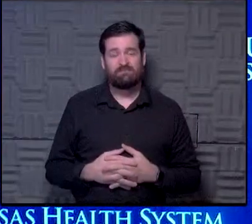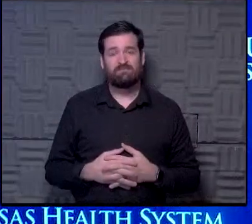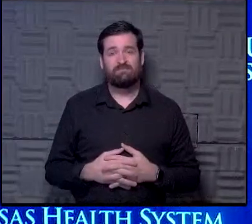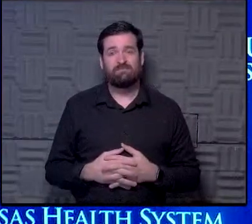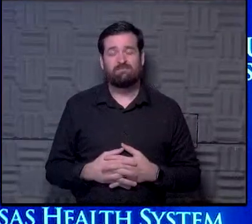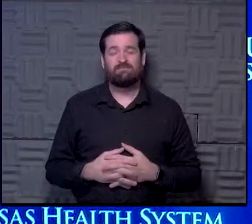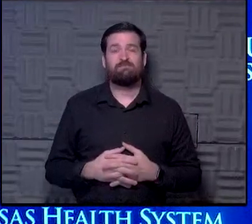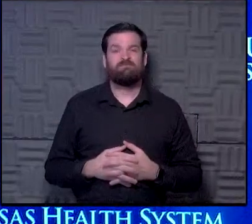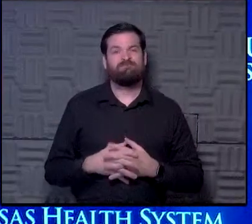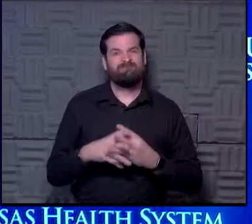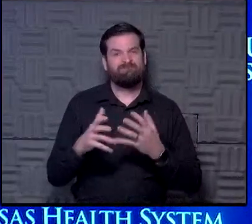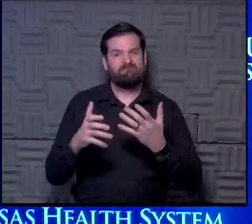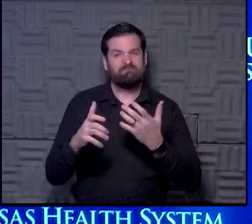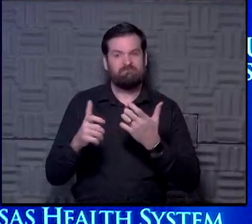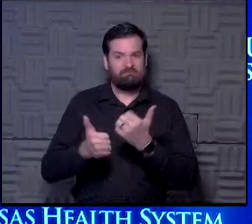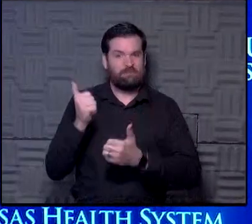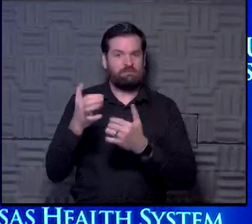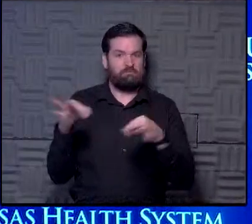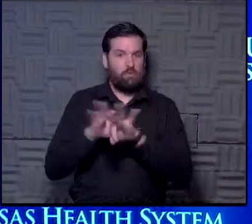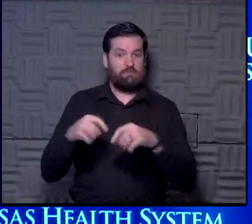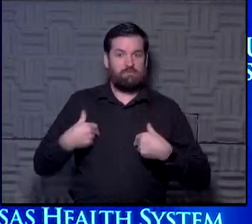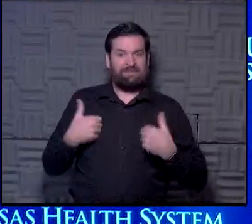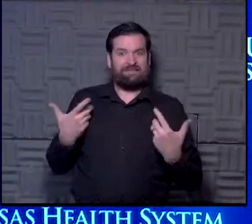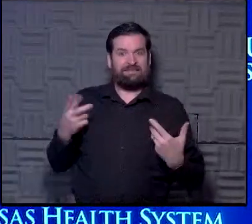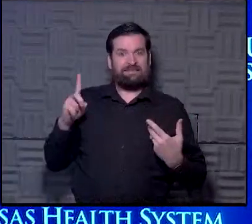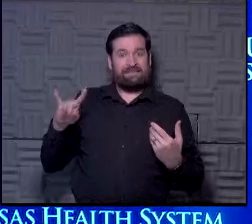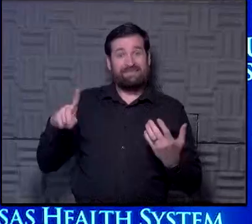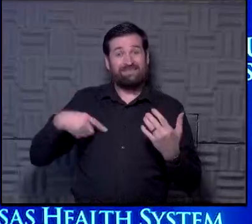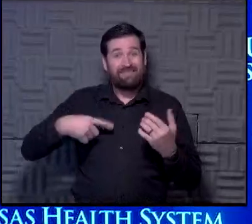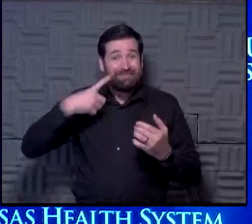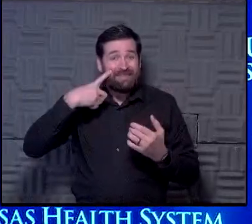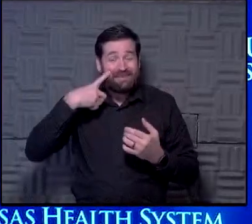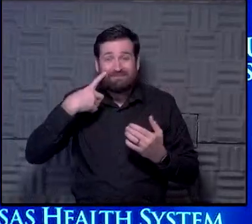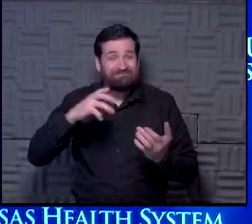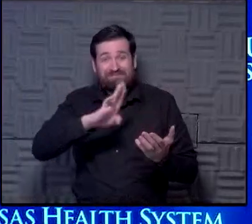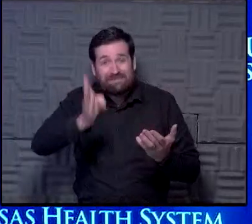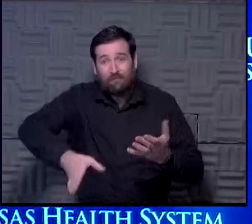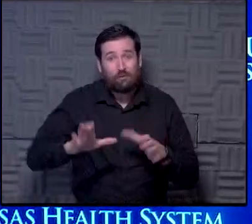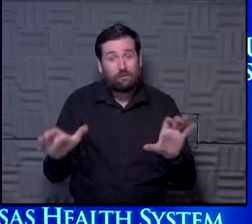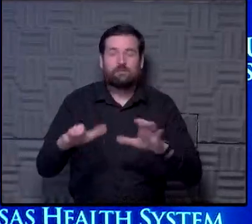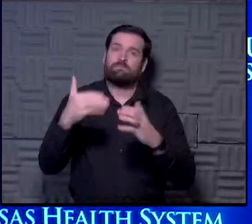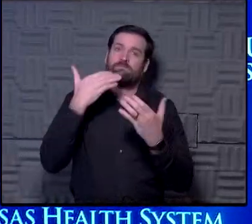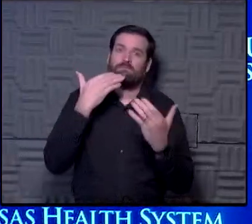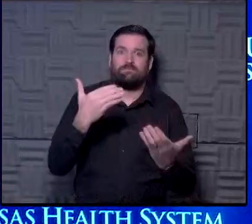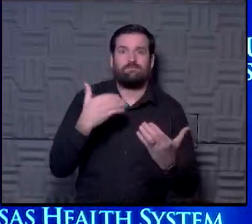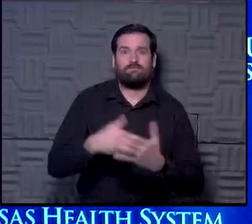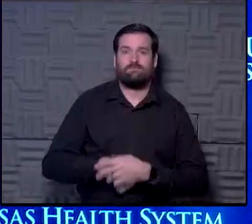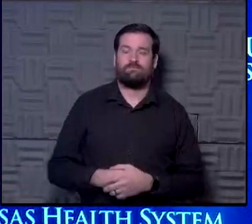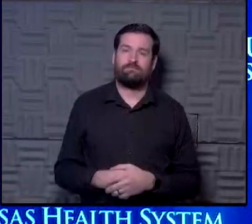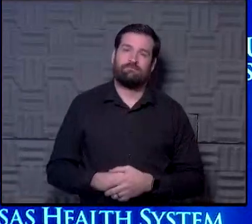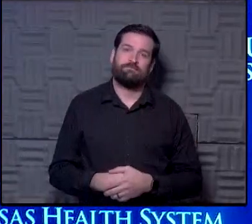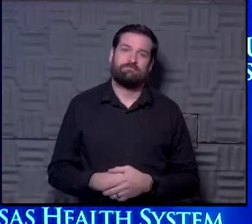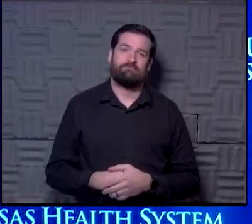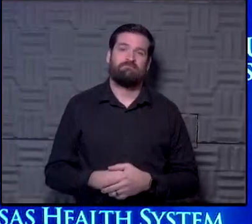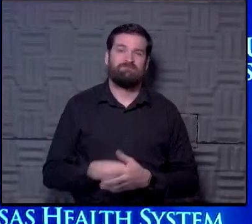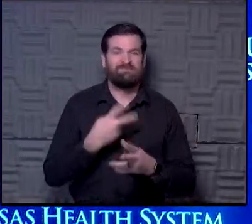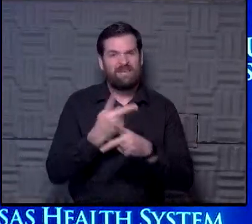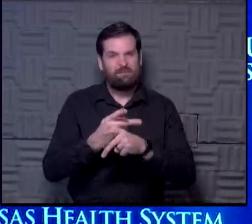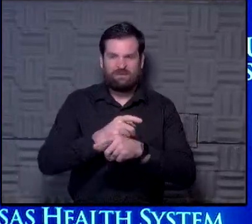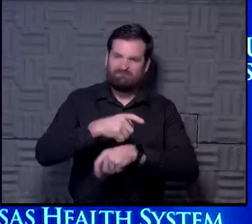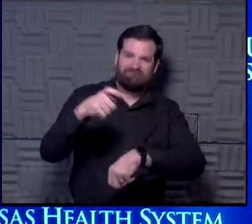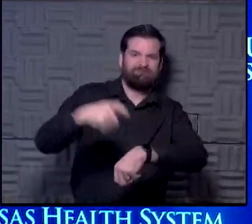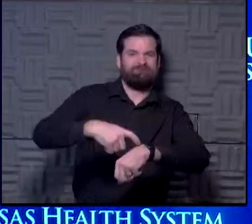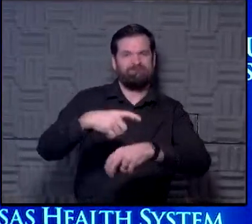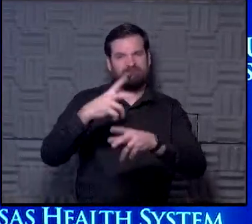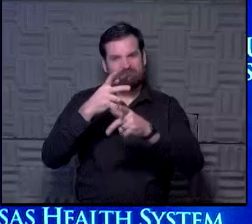think certainly it's one of the biggest things I've ever done. And nothing I ever thought what I would ever do. So I want to thank you for making us feel comfortable. But thank you for keeping us on task